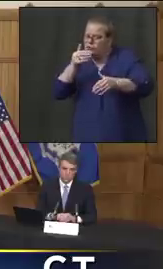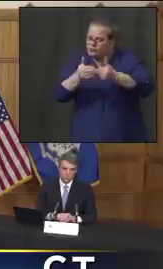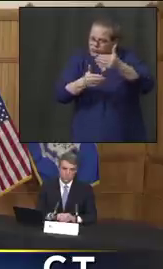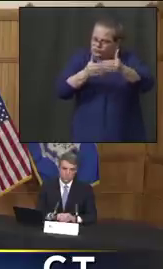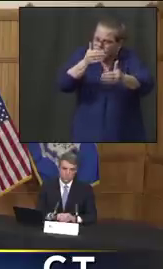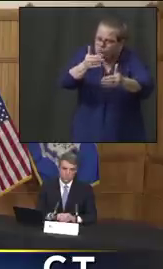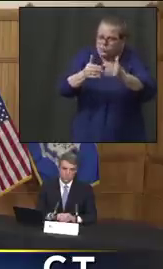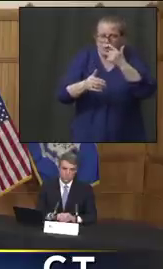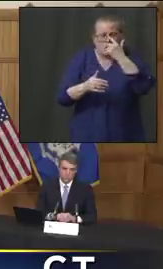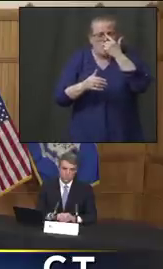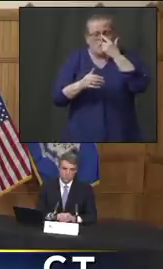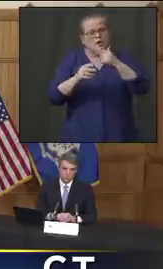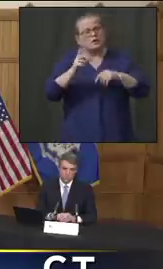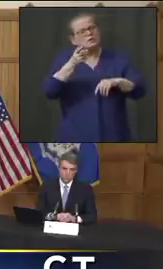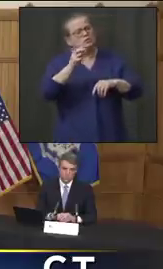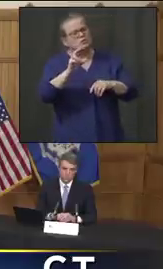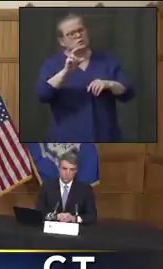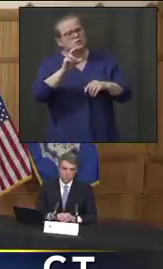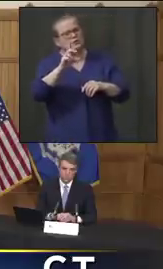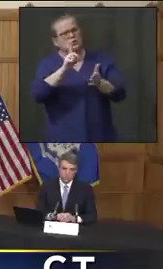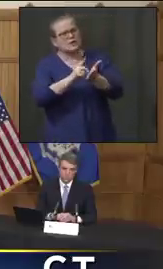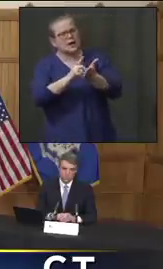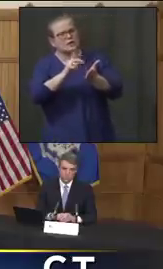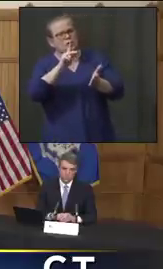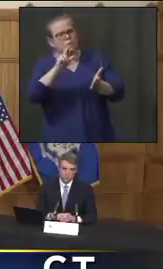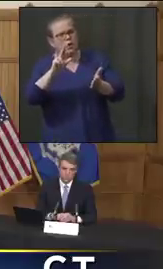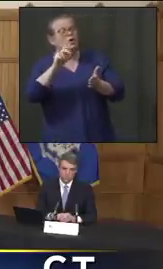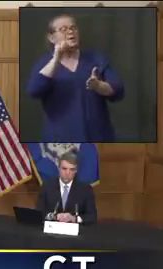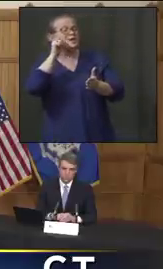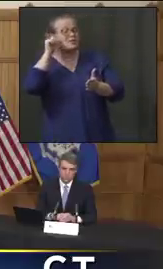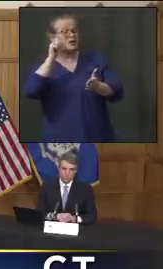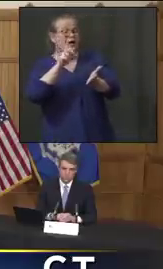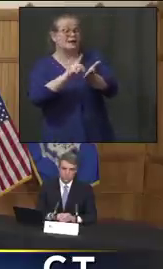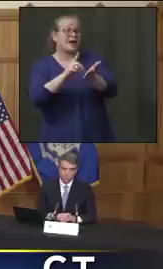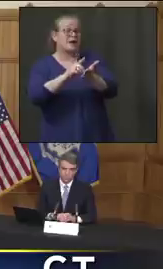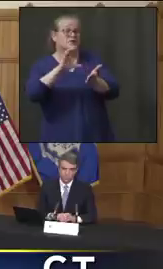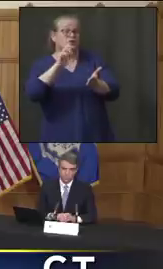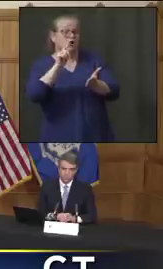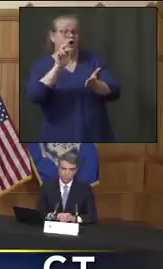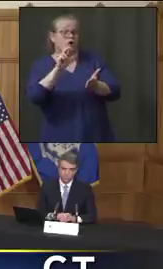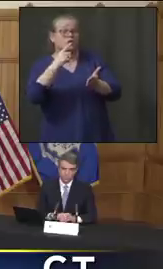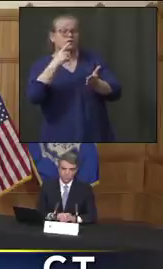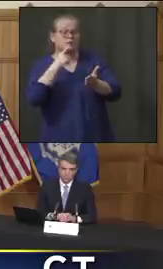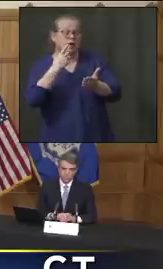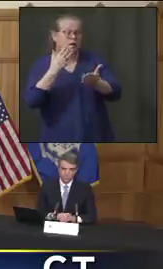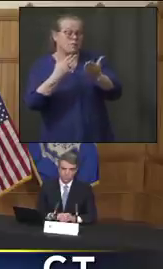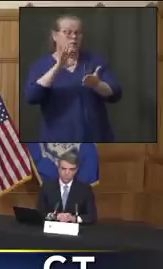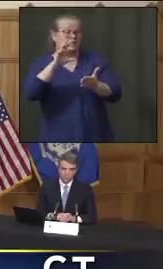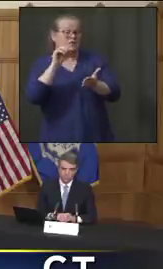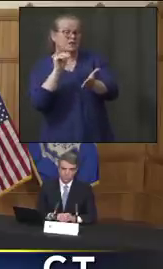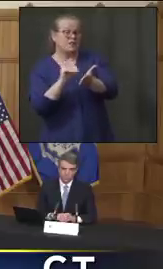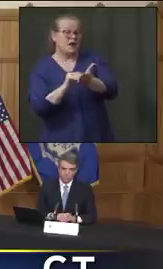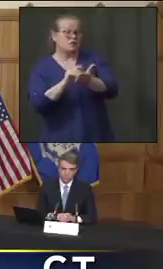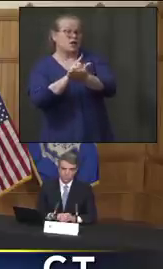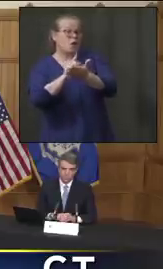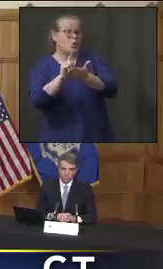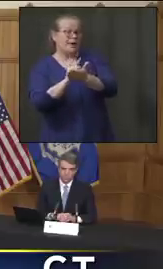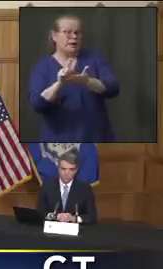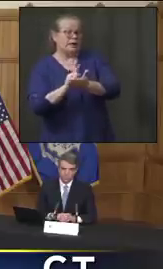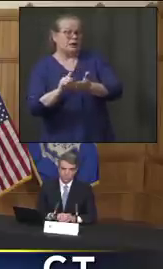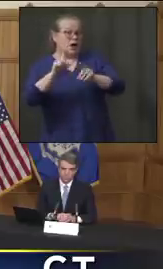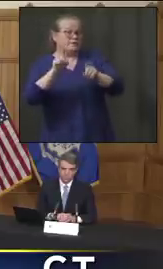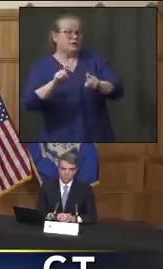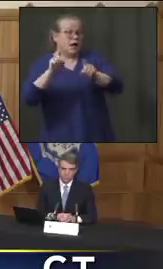month. Dr. Carter said, I believe yesterday, that a benchmark would be 50,000 per week. Is that